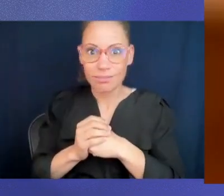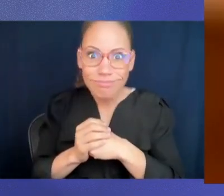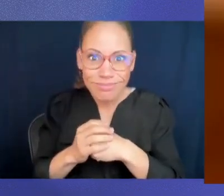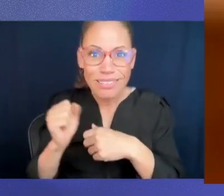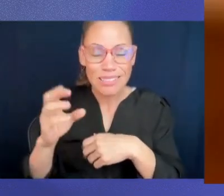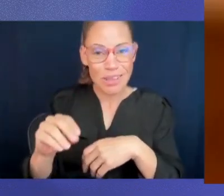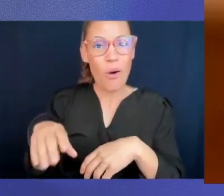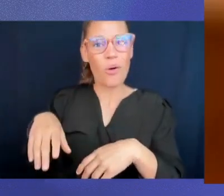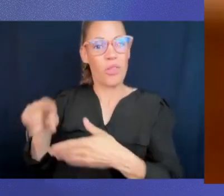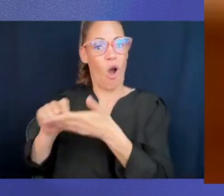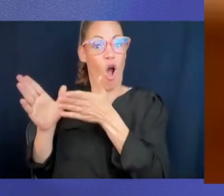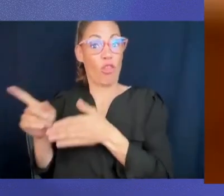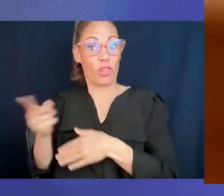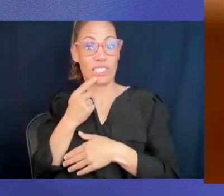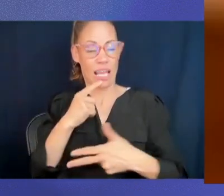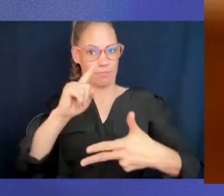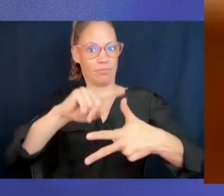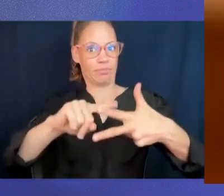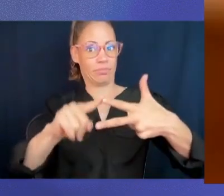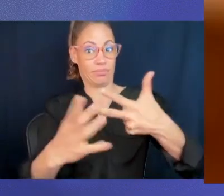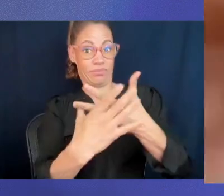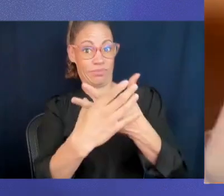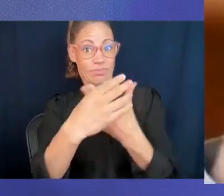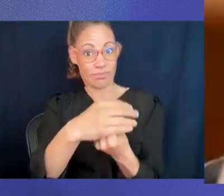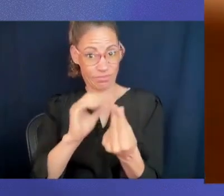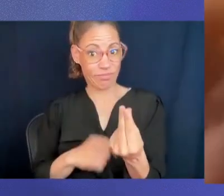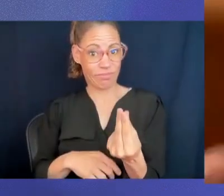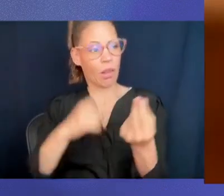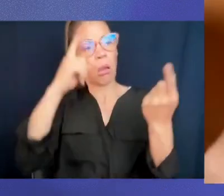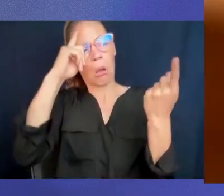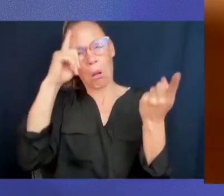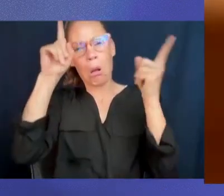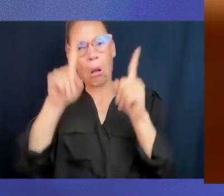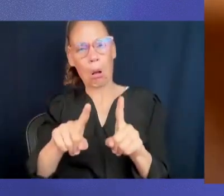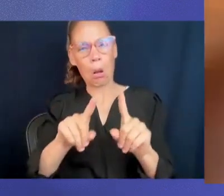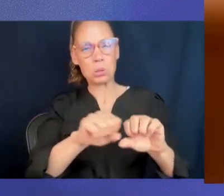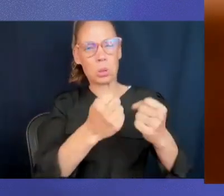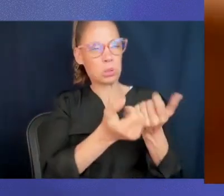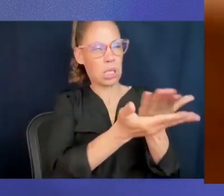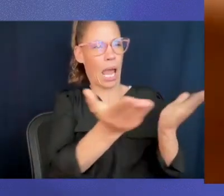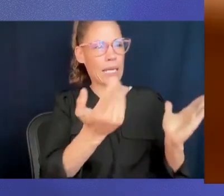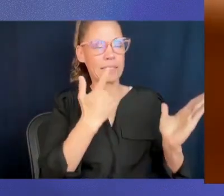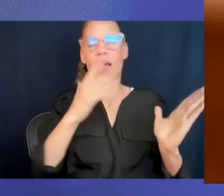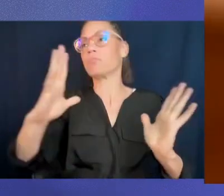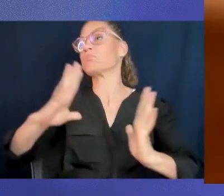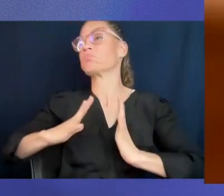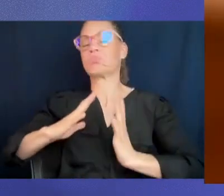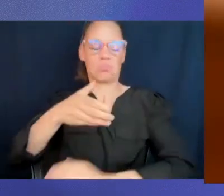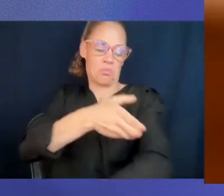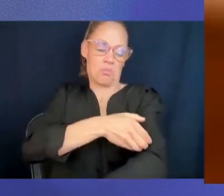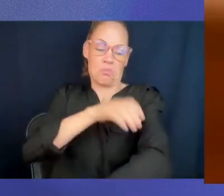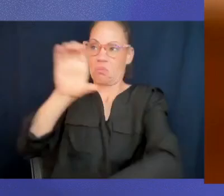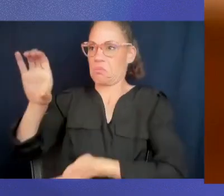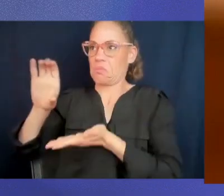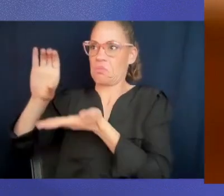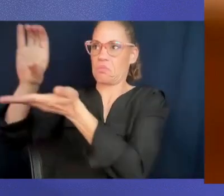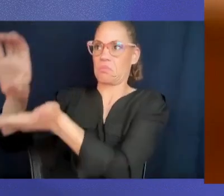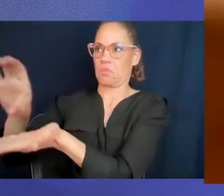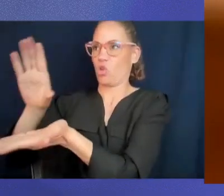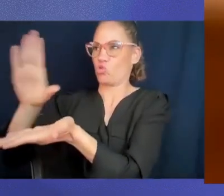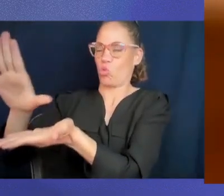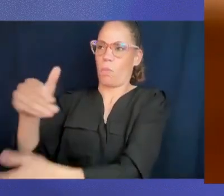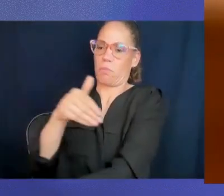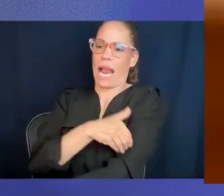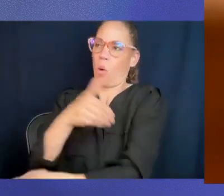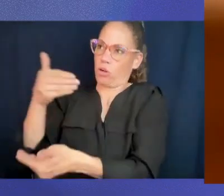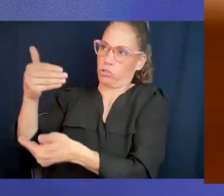mastery, and self-regulation, society says, okay, healthcare, you have the power. We give it to you. That